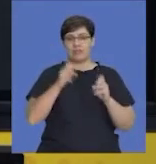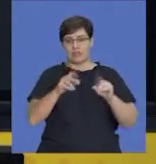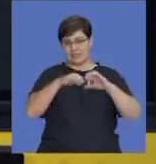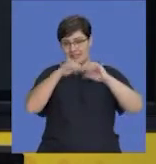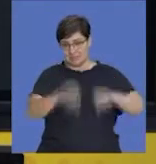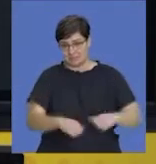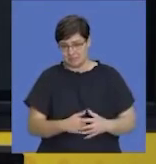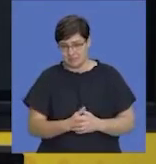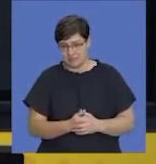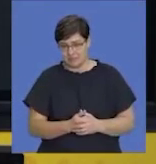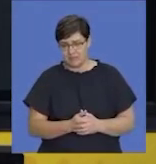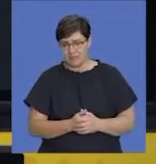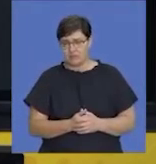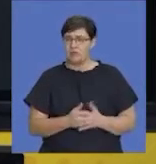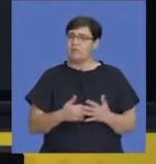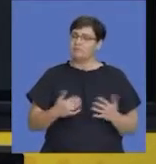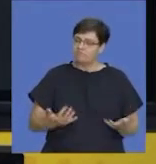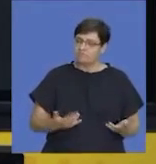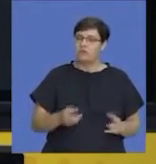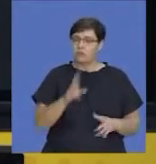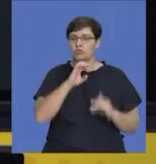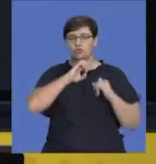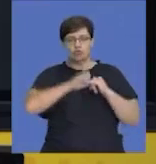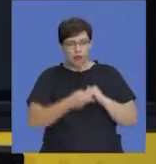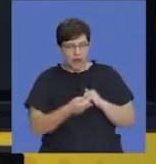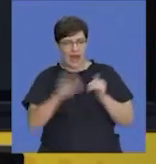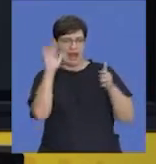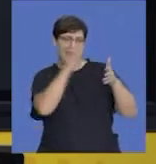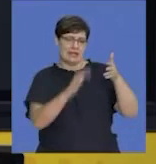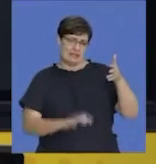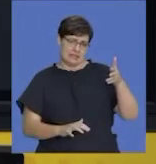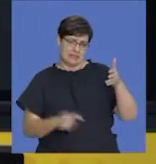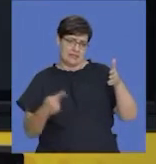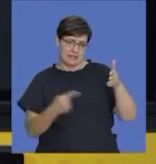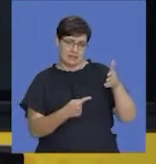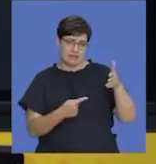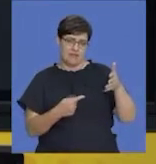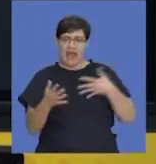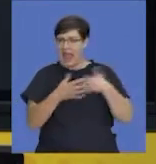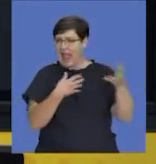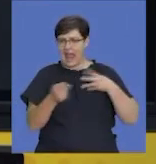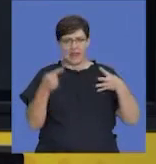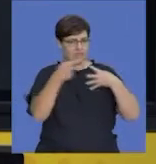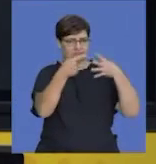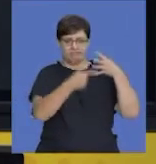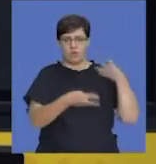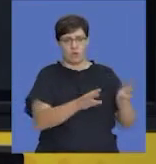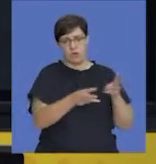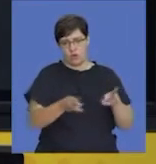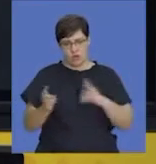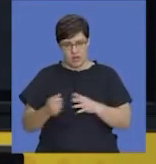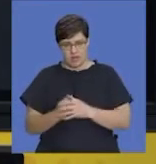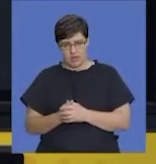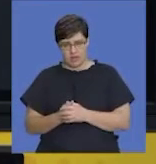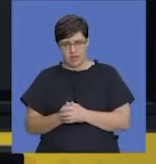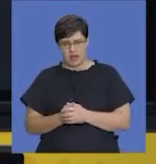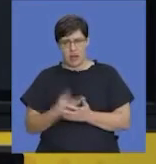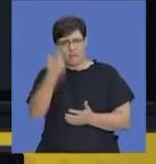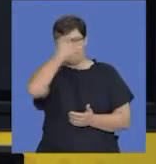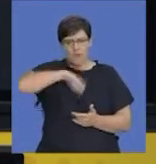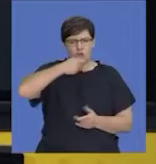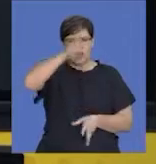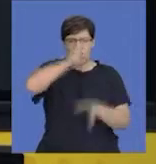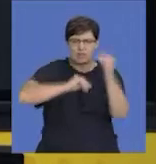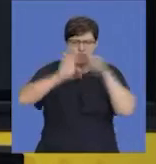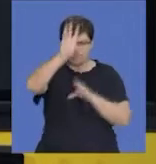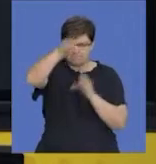improvement in our education system. So you could attempt this essay type of topic in any which way you want to relate it. You can bring